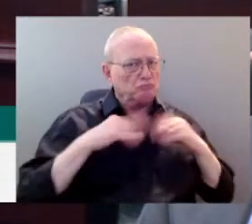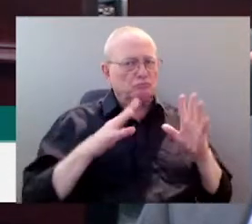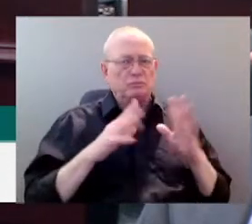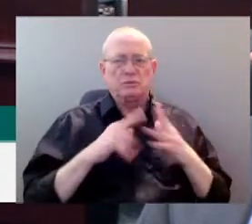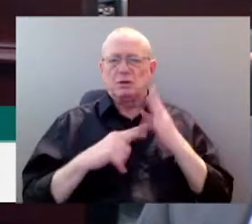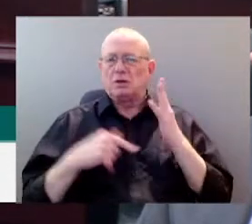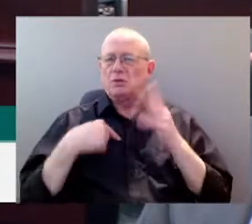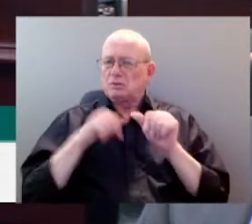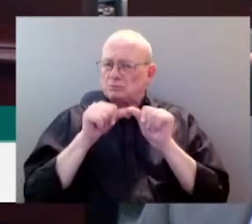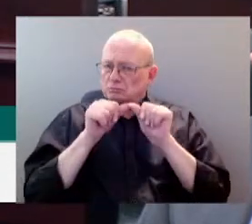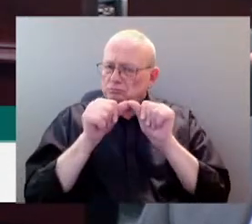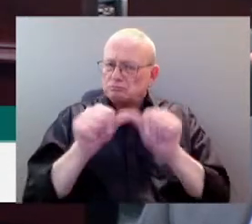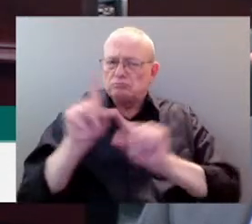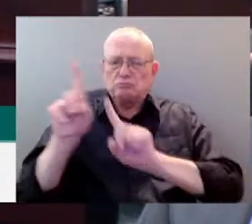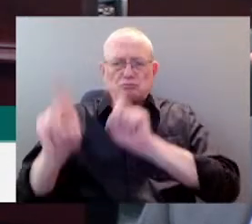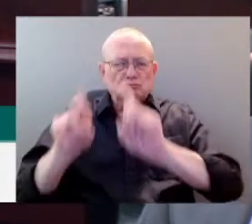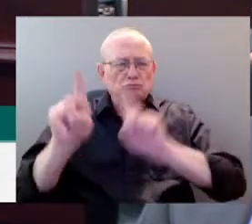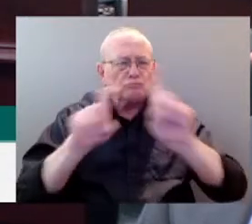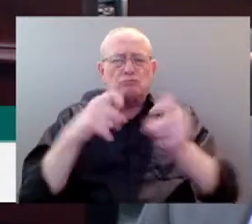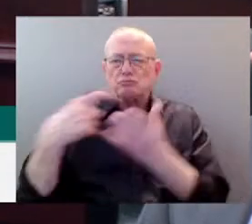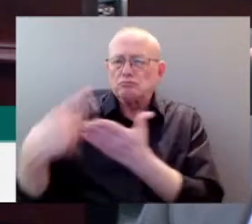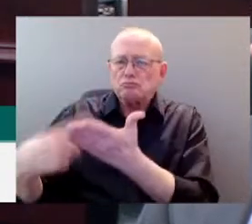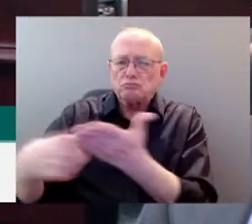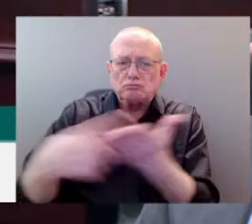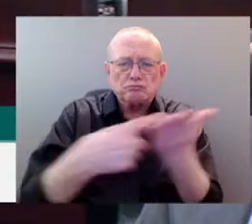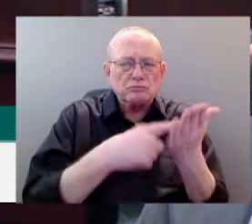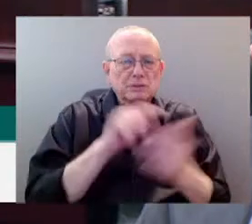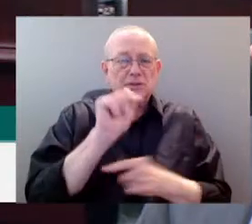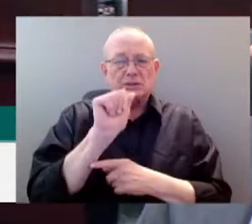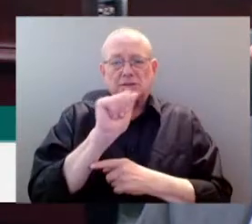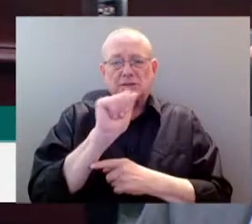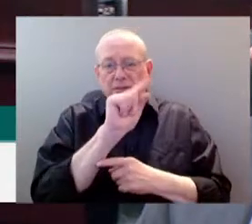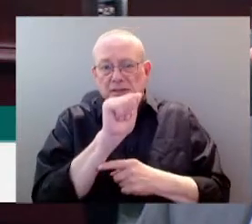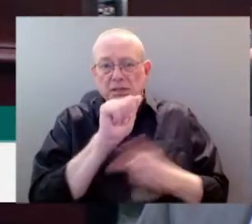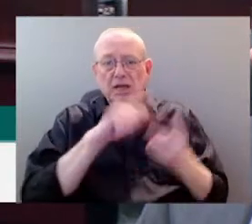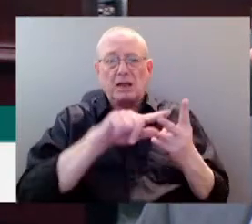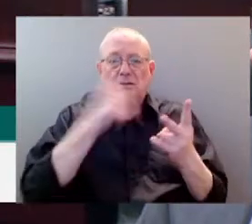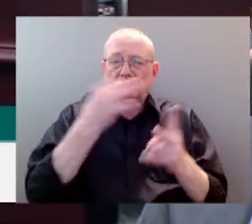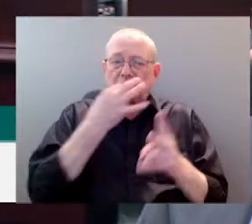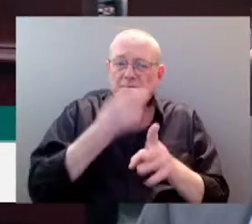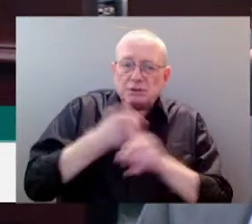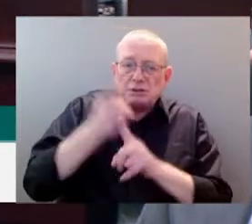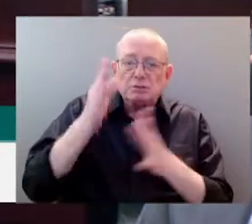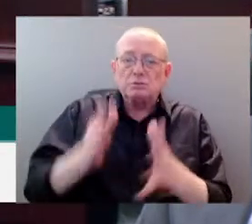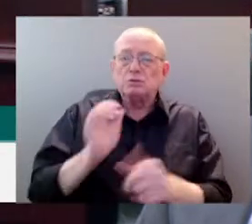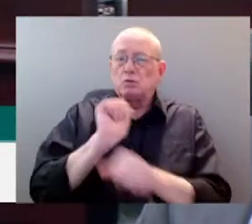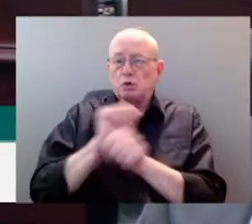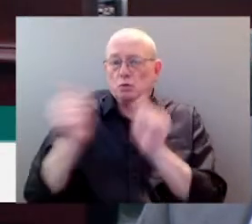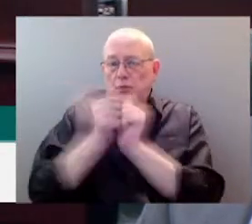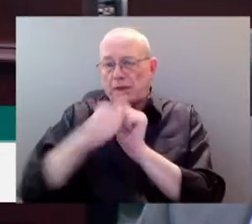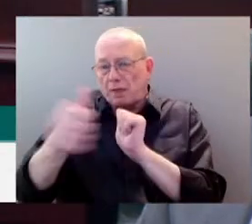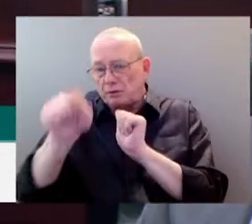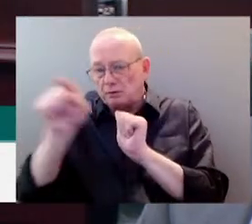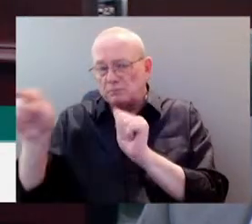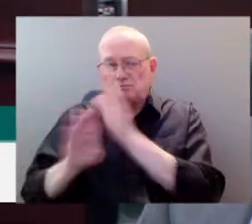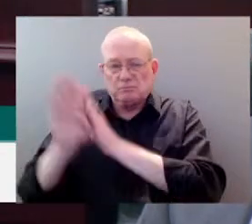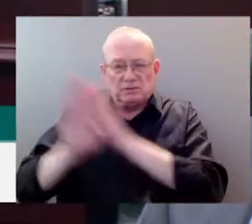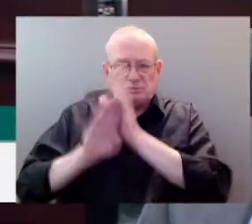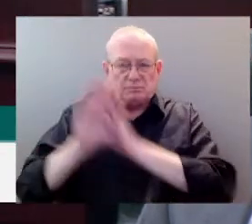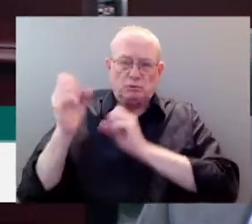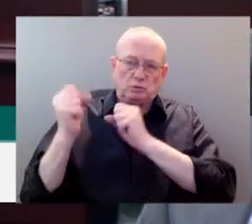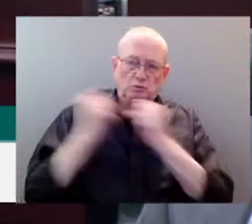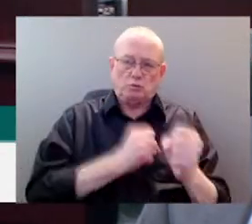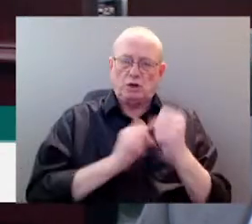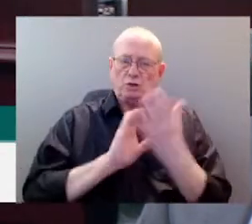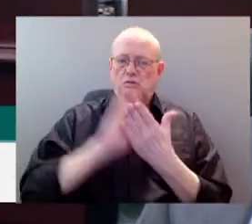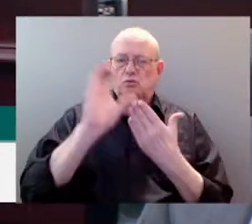experts uh the Alberta Teachers Association other partners to build a robust curriculum for our students of course I understand and I